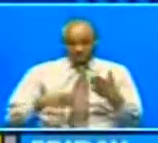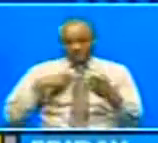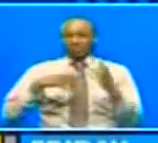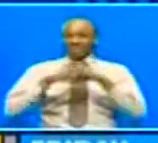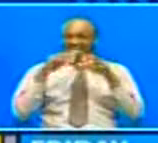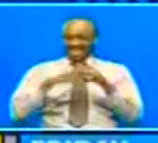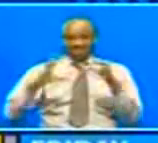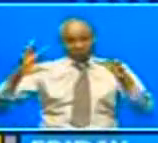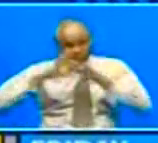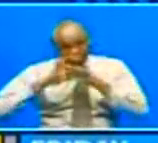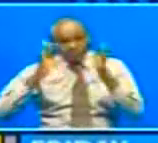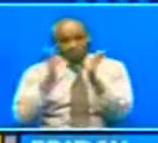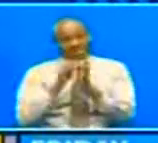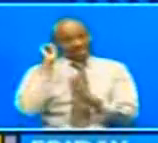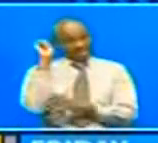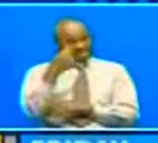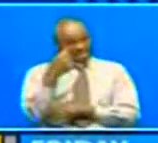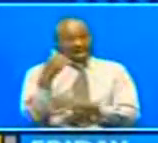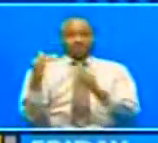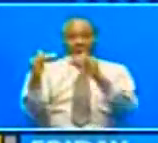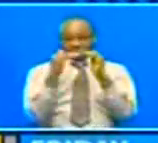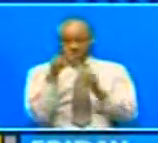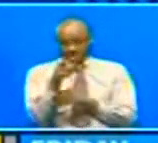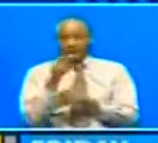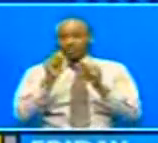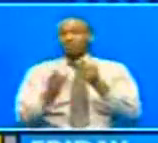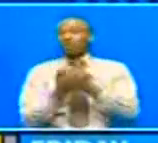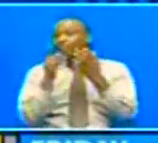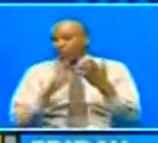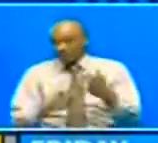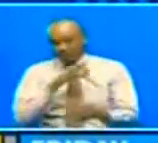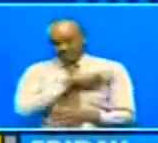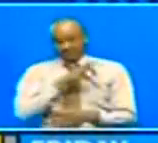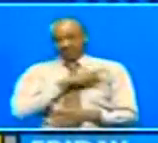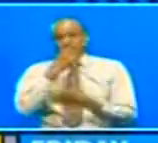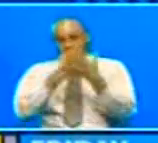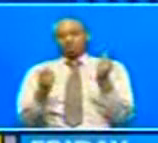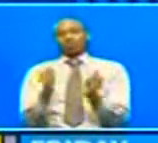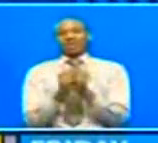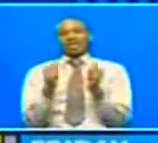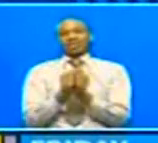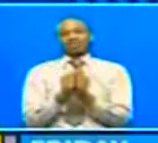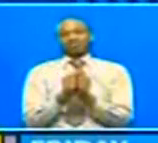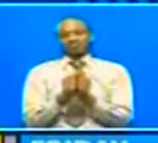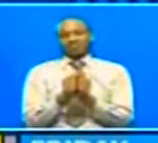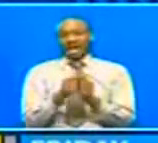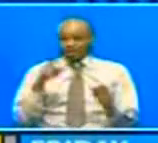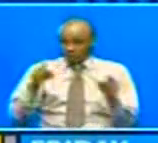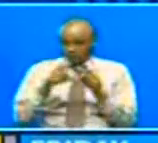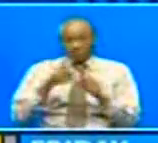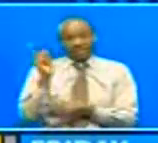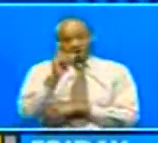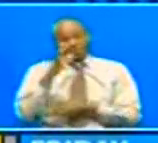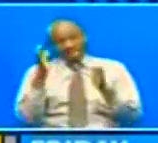create linkages with its Kenyan peers to facilitate mutually beneficially a dual listing opportunities in